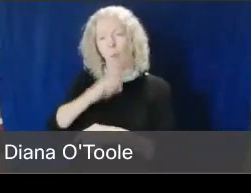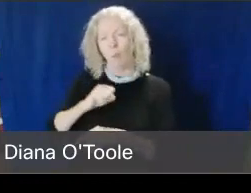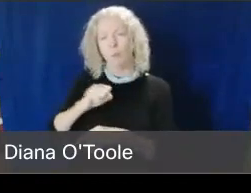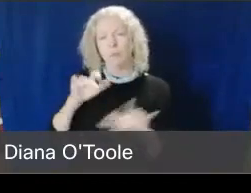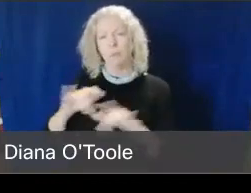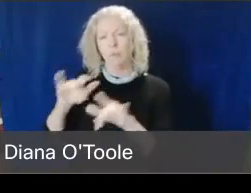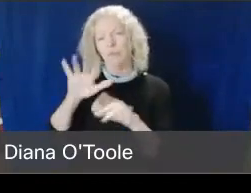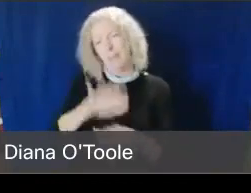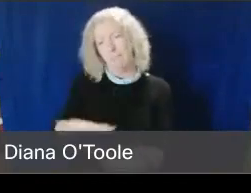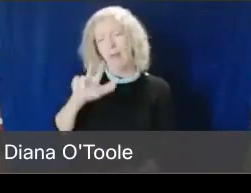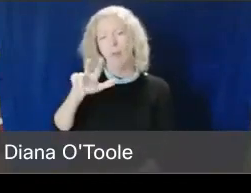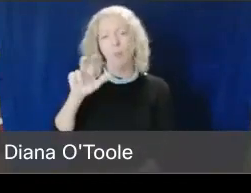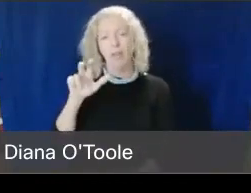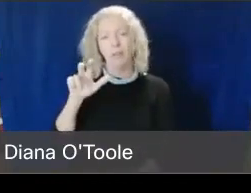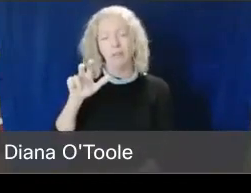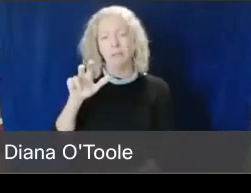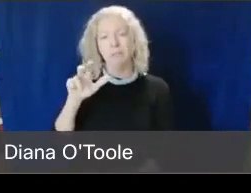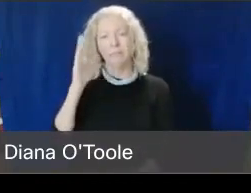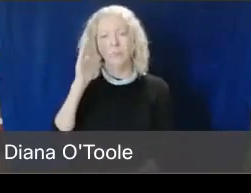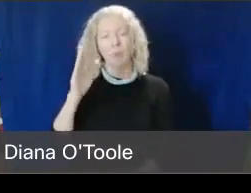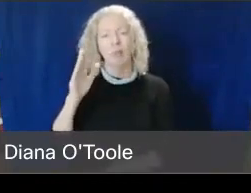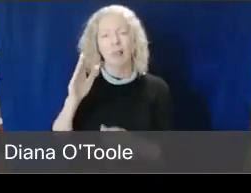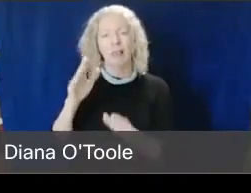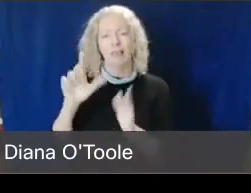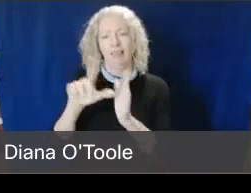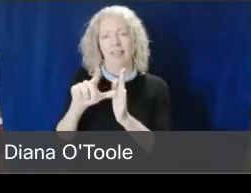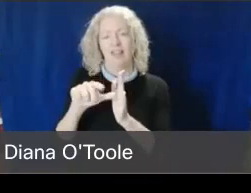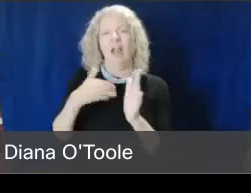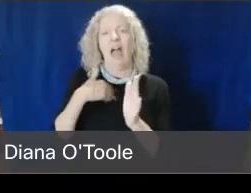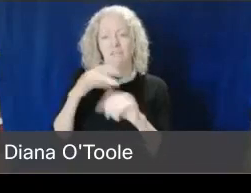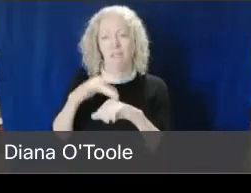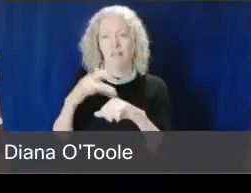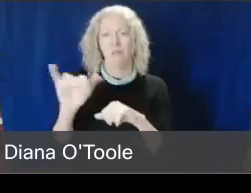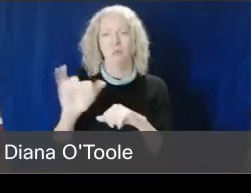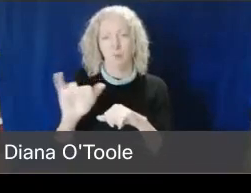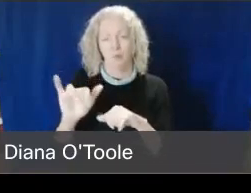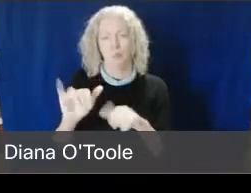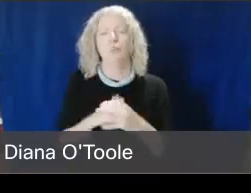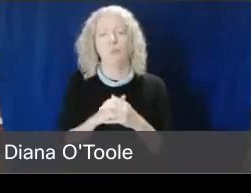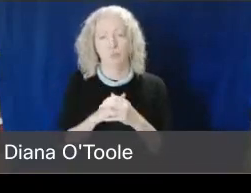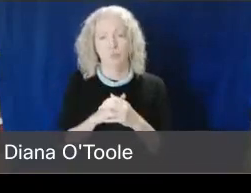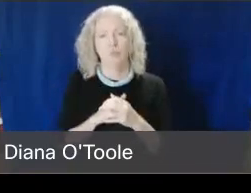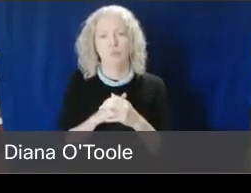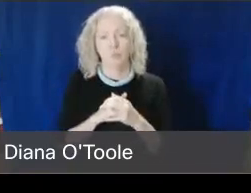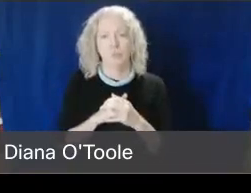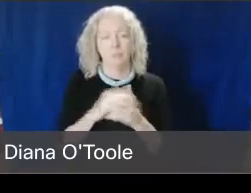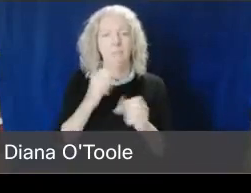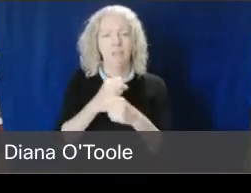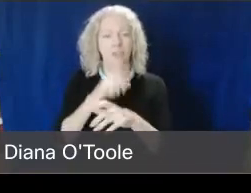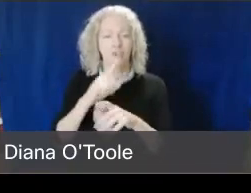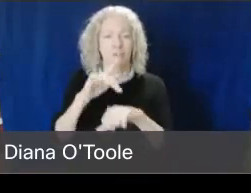will become available over the course of the year here at Pikesby, that we'll also put out to students and make available. And